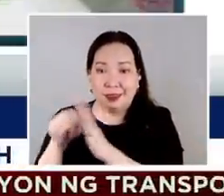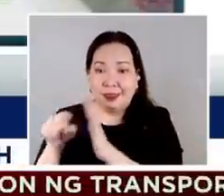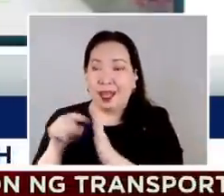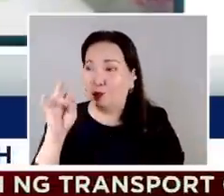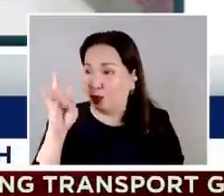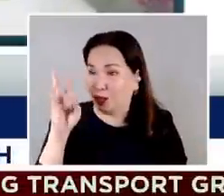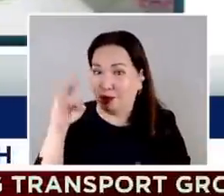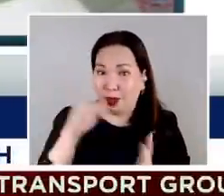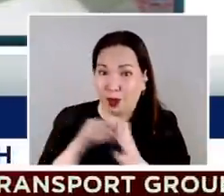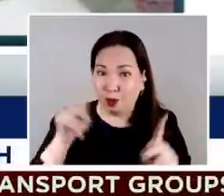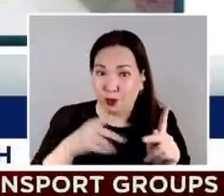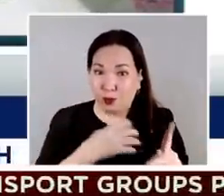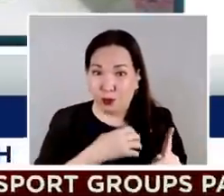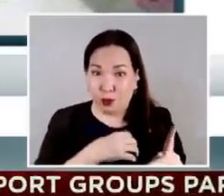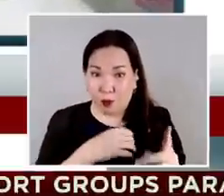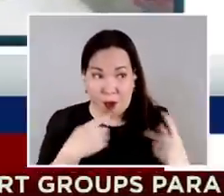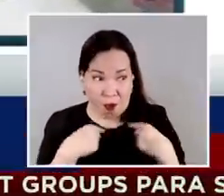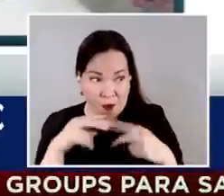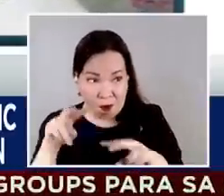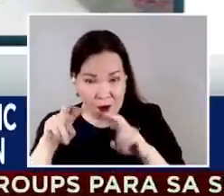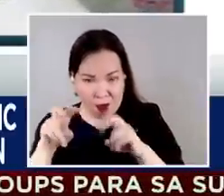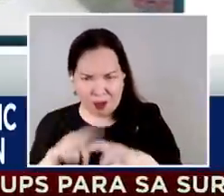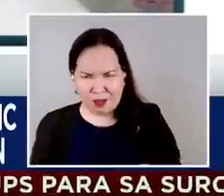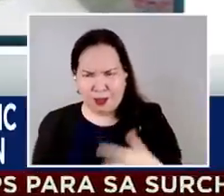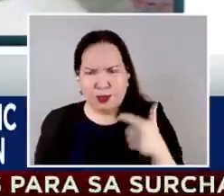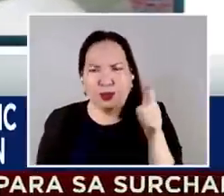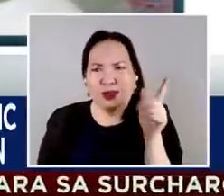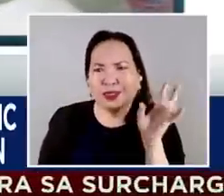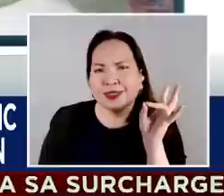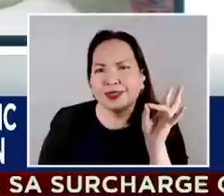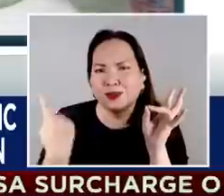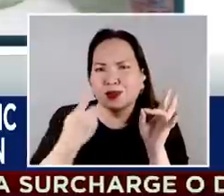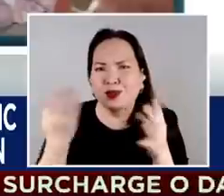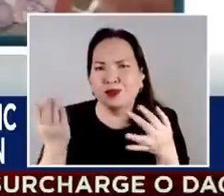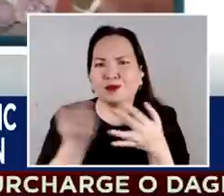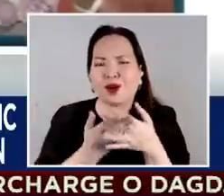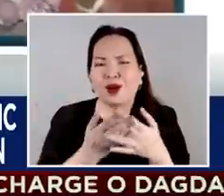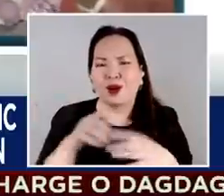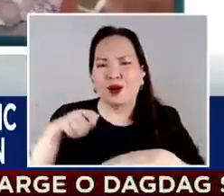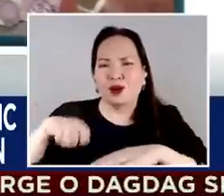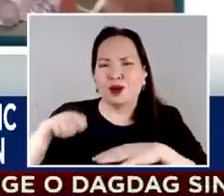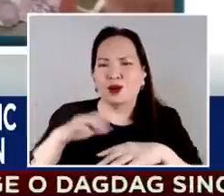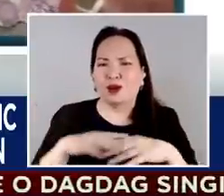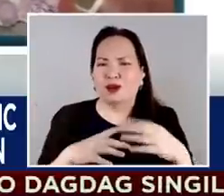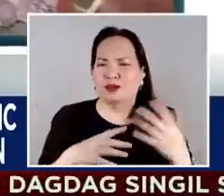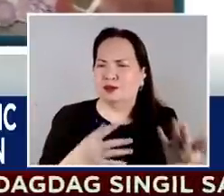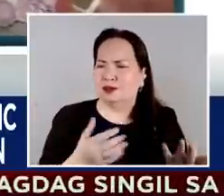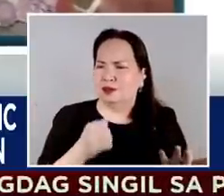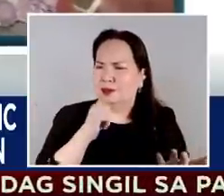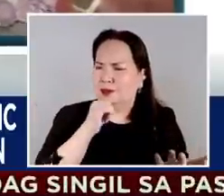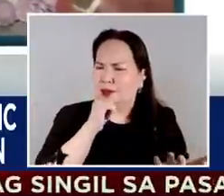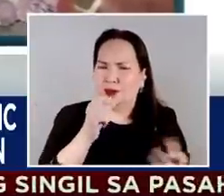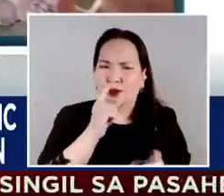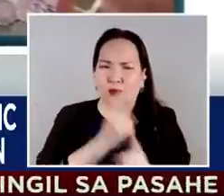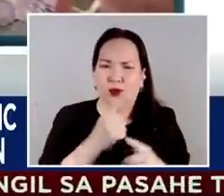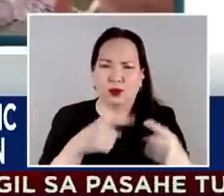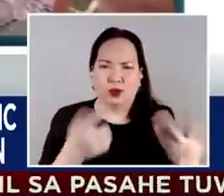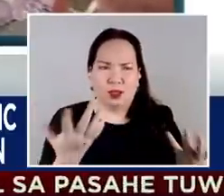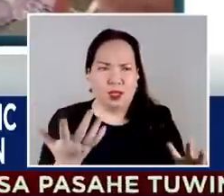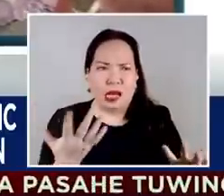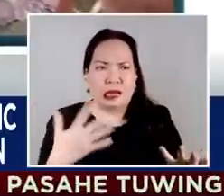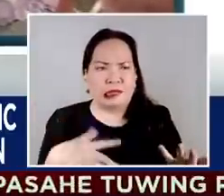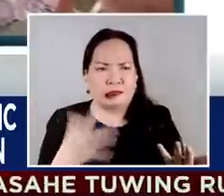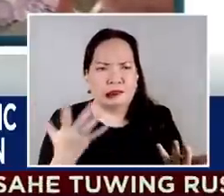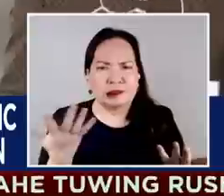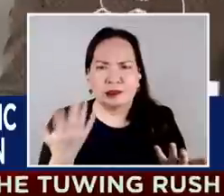investigated. Only 27 cases were filed in court. That is a drop in the bucket. That is not enough. That would hardly make any dent